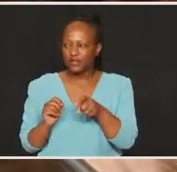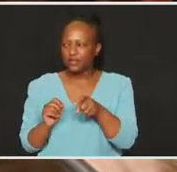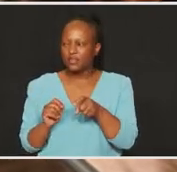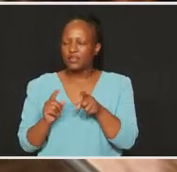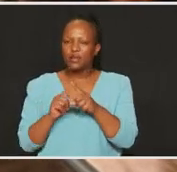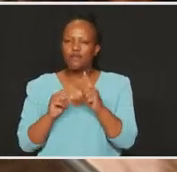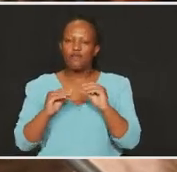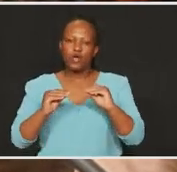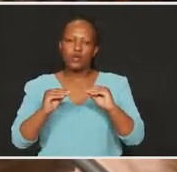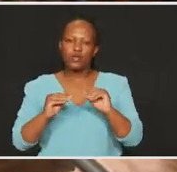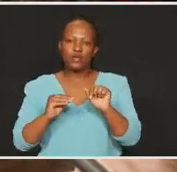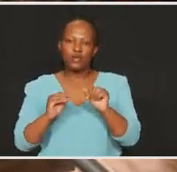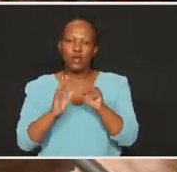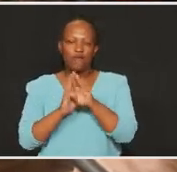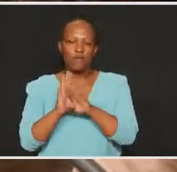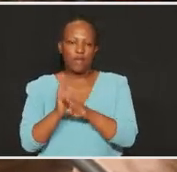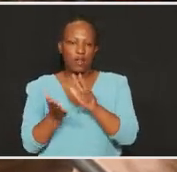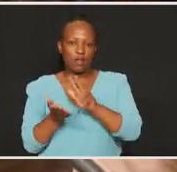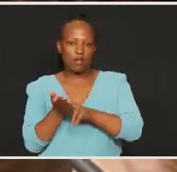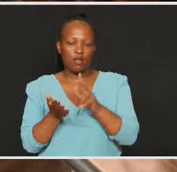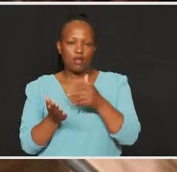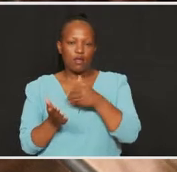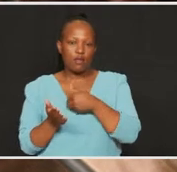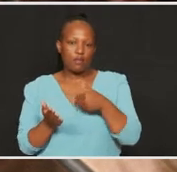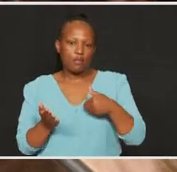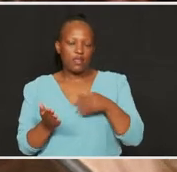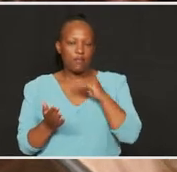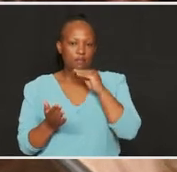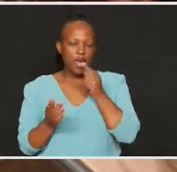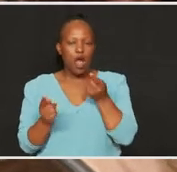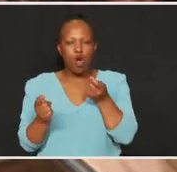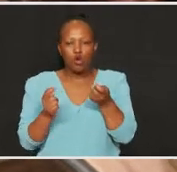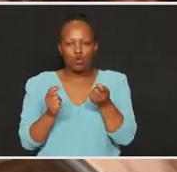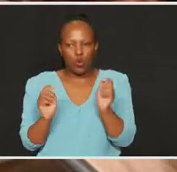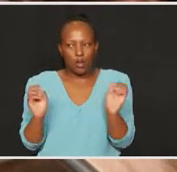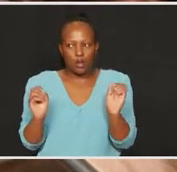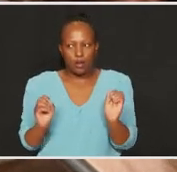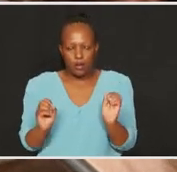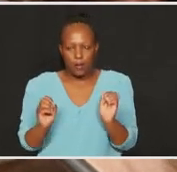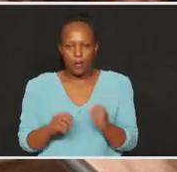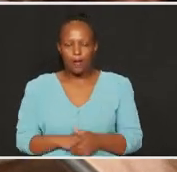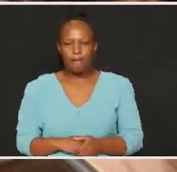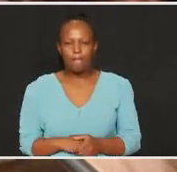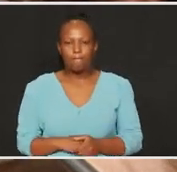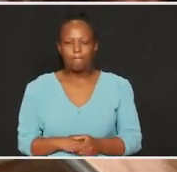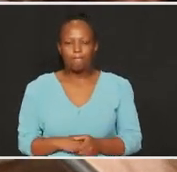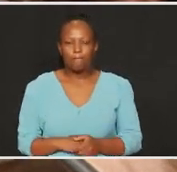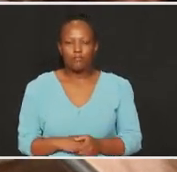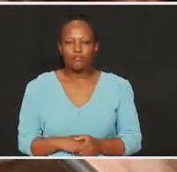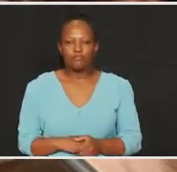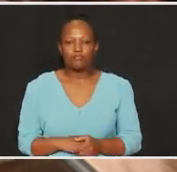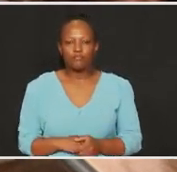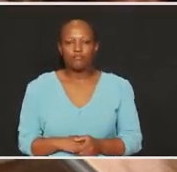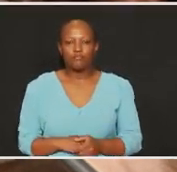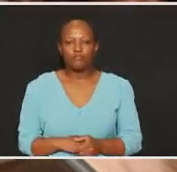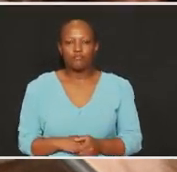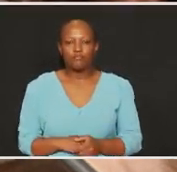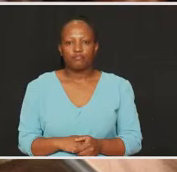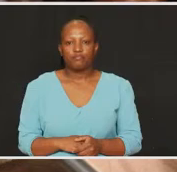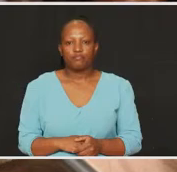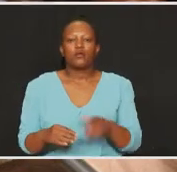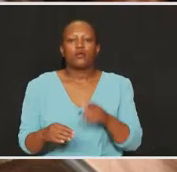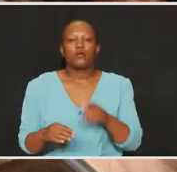education if this ball is passed my parents only have no control over the stuff that I learned at school and even if I am homeschooled